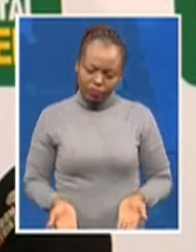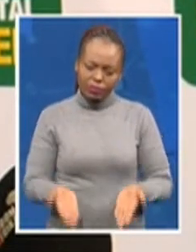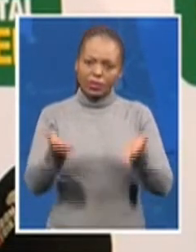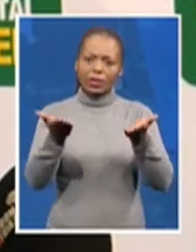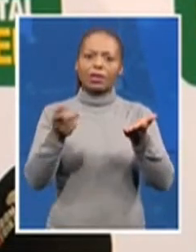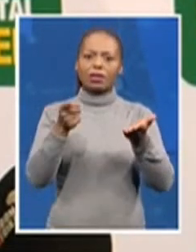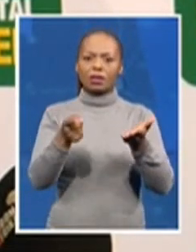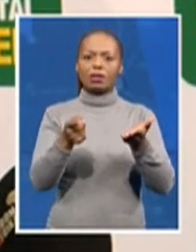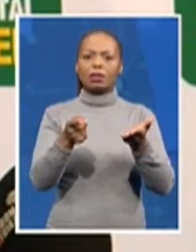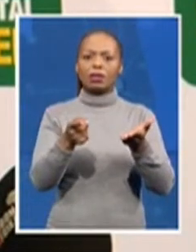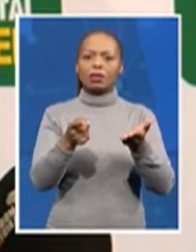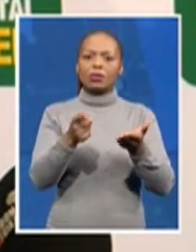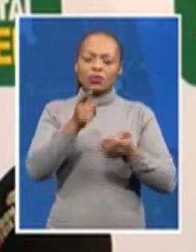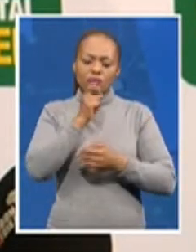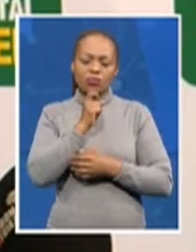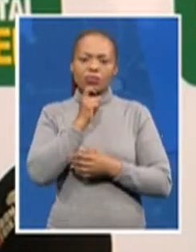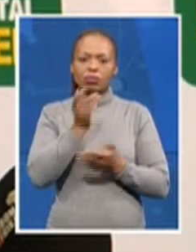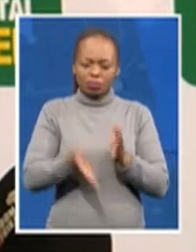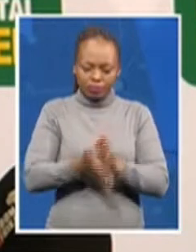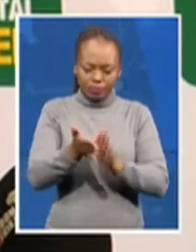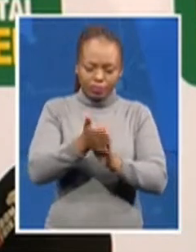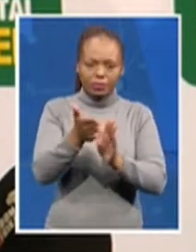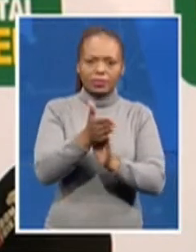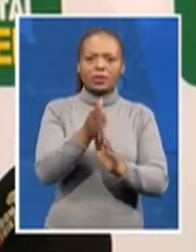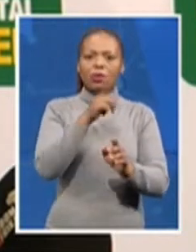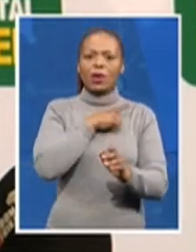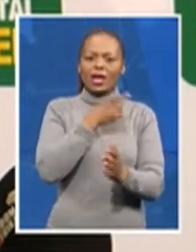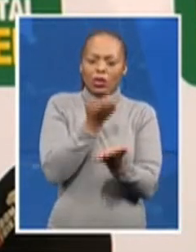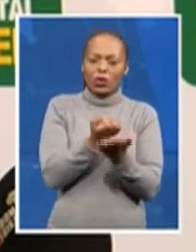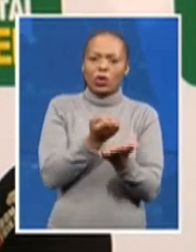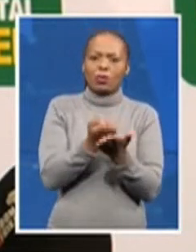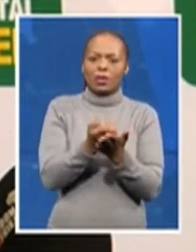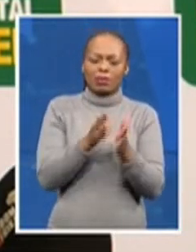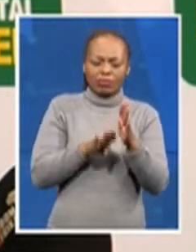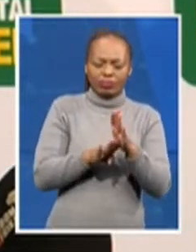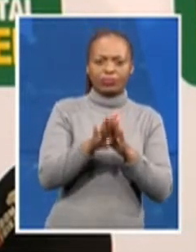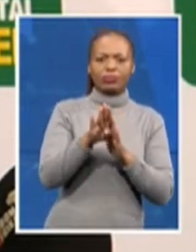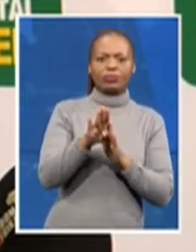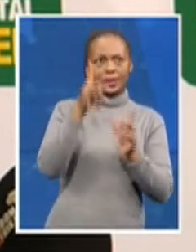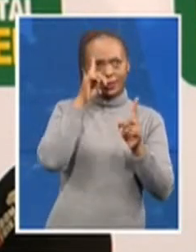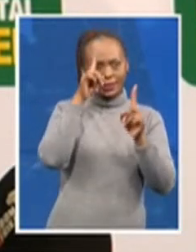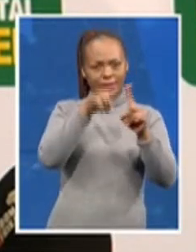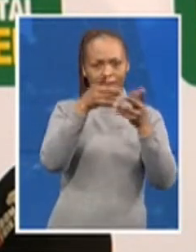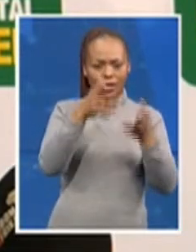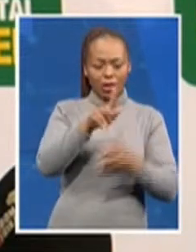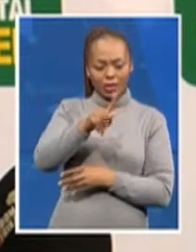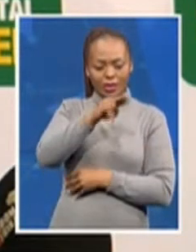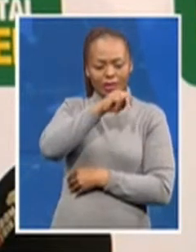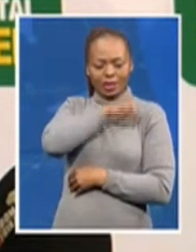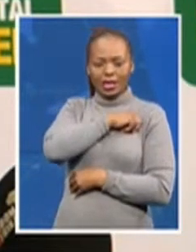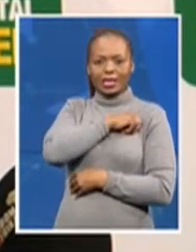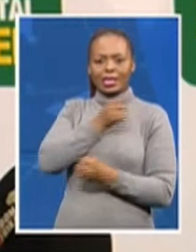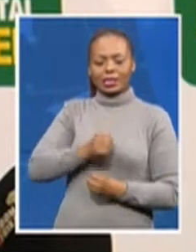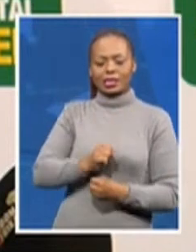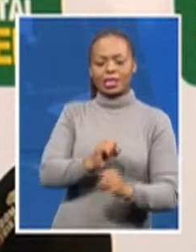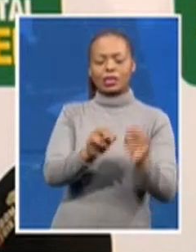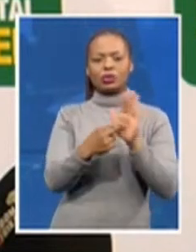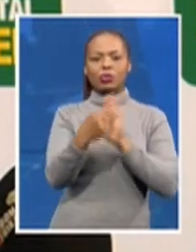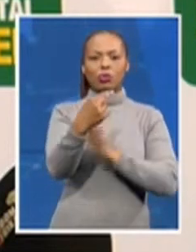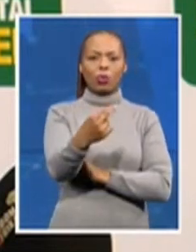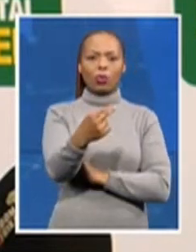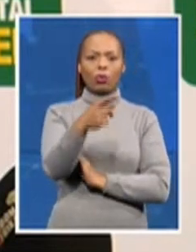enabler. KwaZulu-Natal has resumed its strategic role as a corridor that links the economic